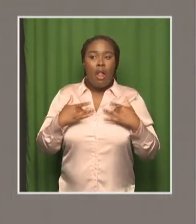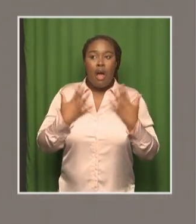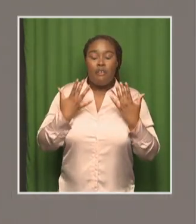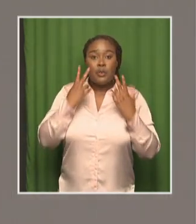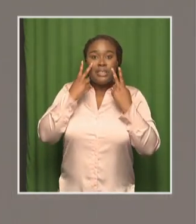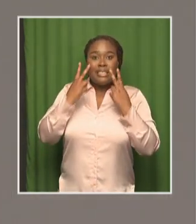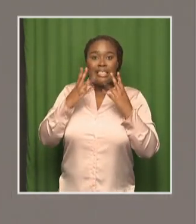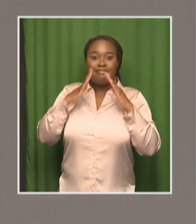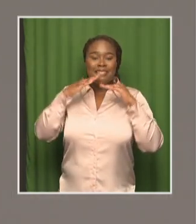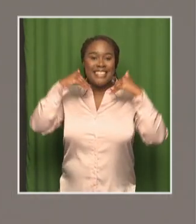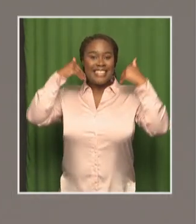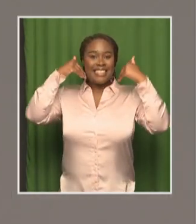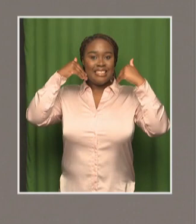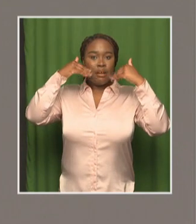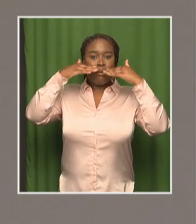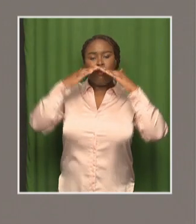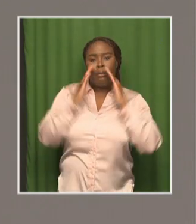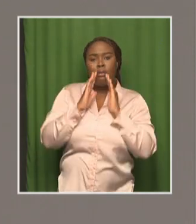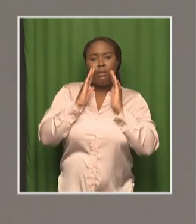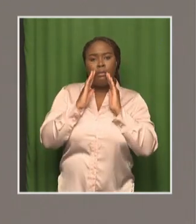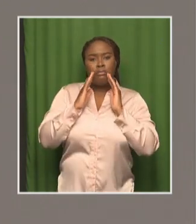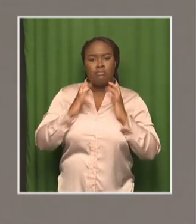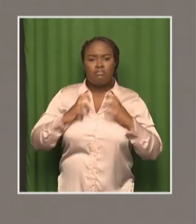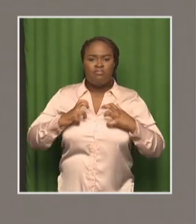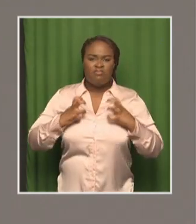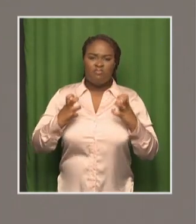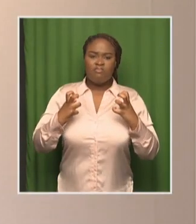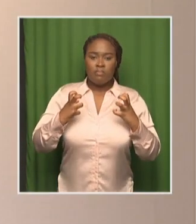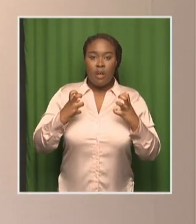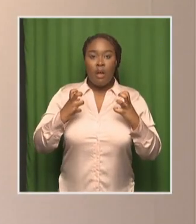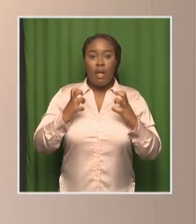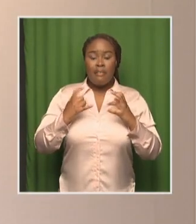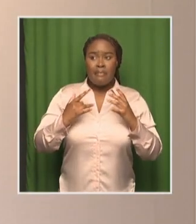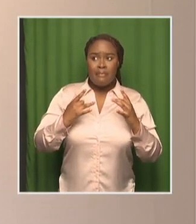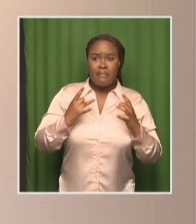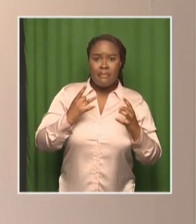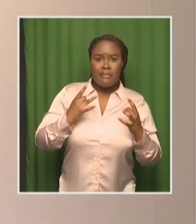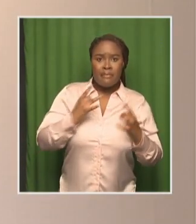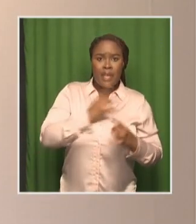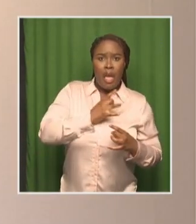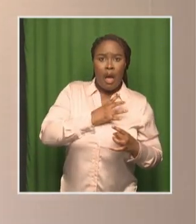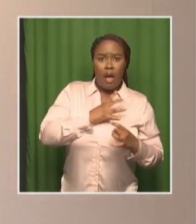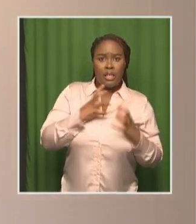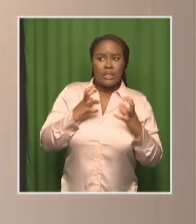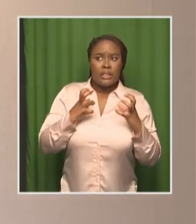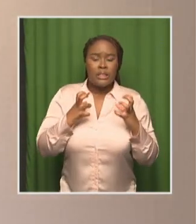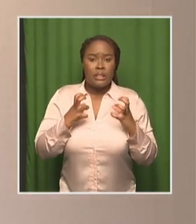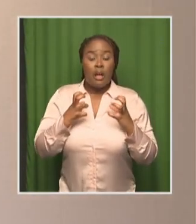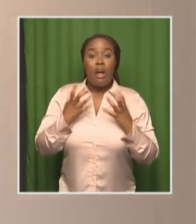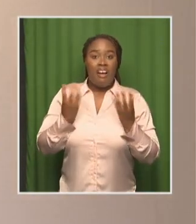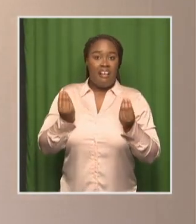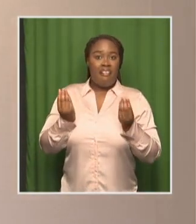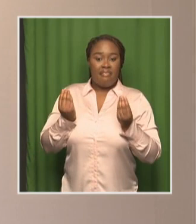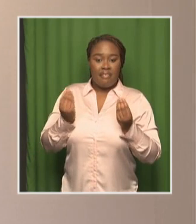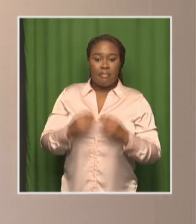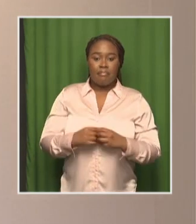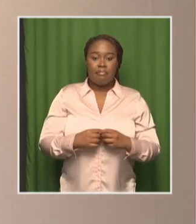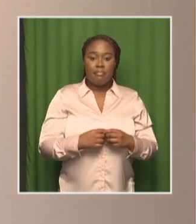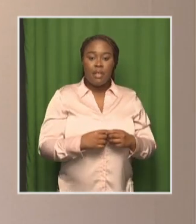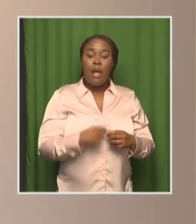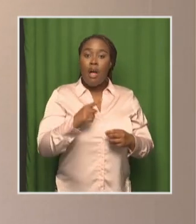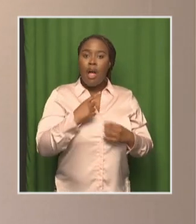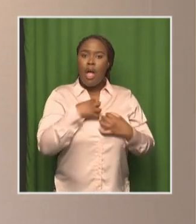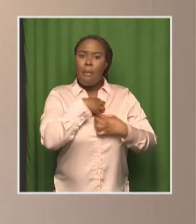joy, sadness, anger, and fear. It carries a deeper meaning, however, it's very